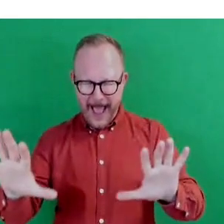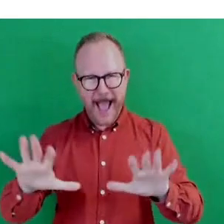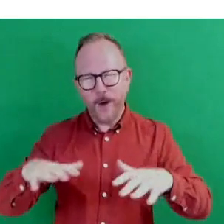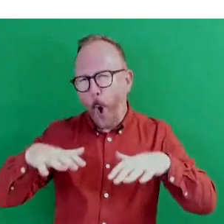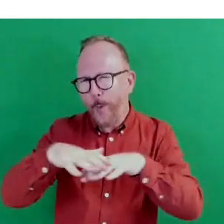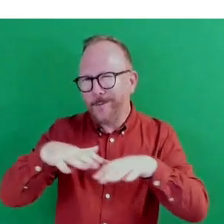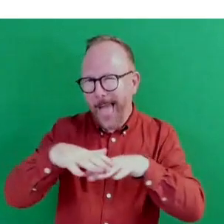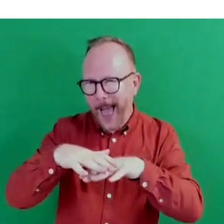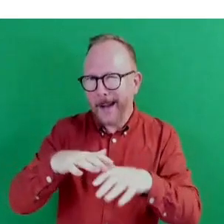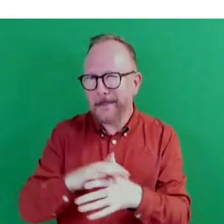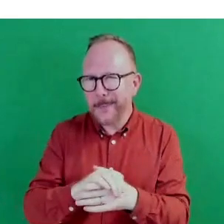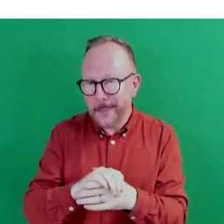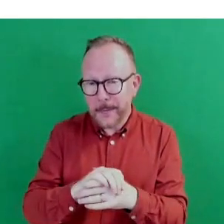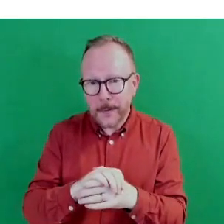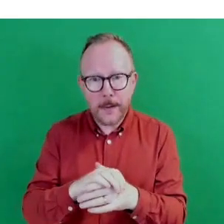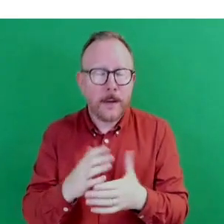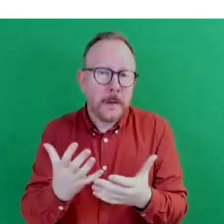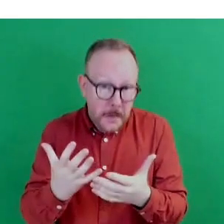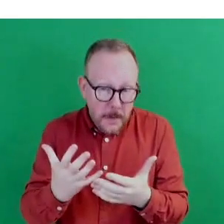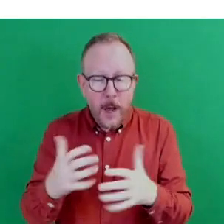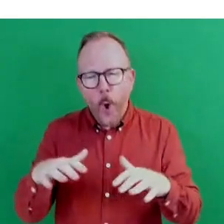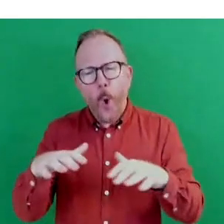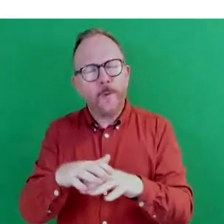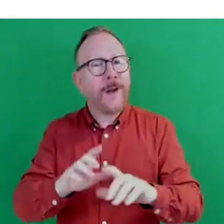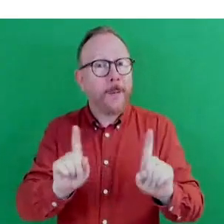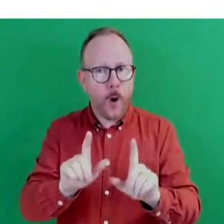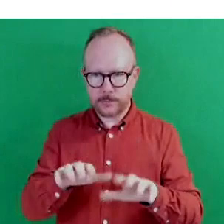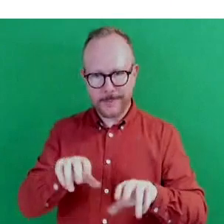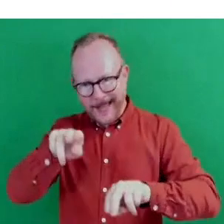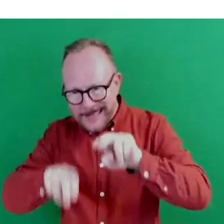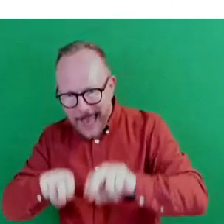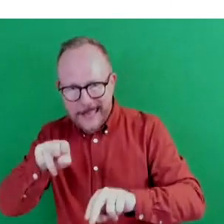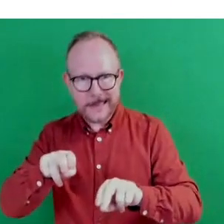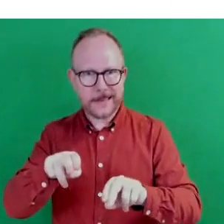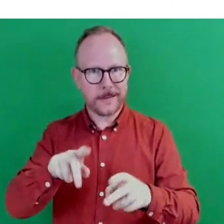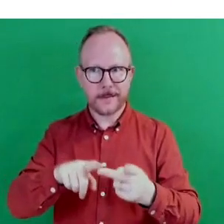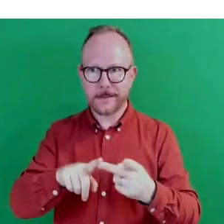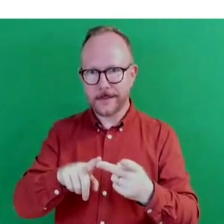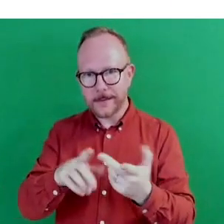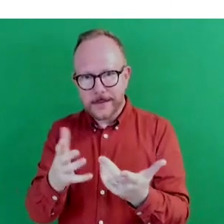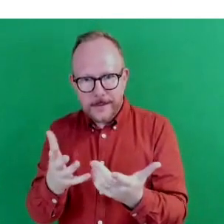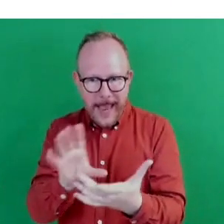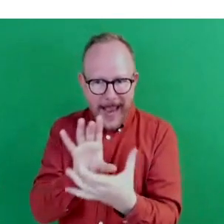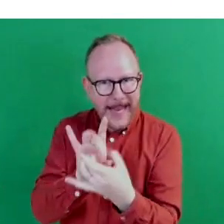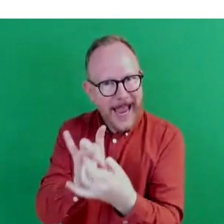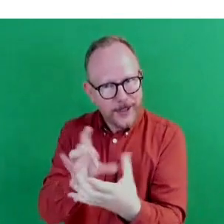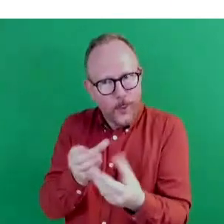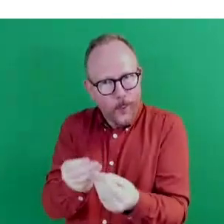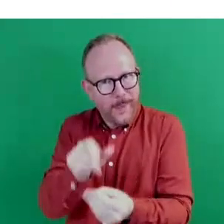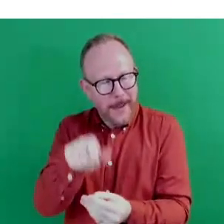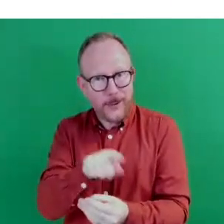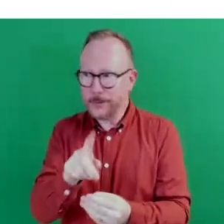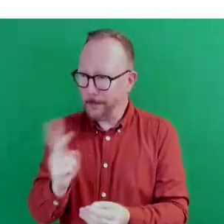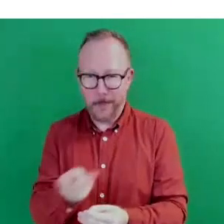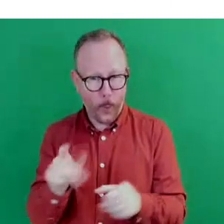in essence will be assessing and engaging patients in both roles, and you will be thinking about the